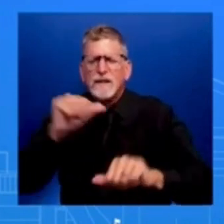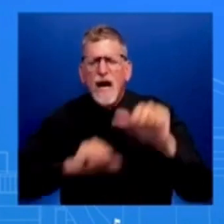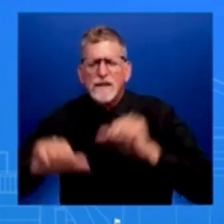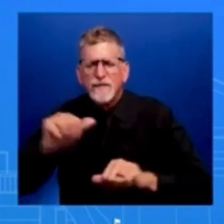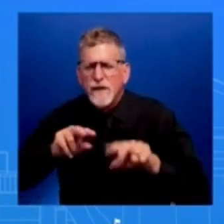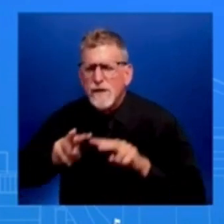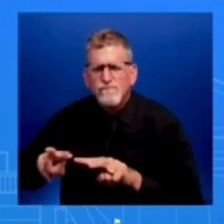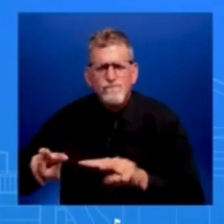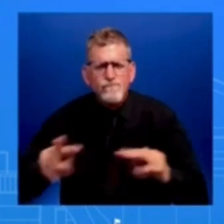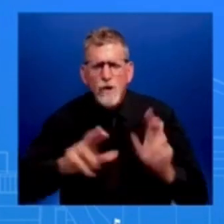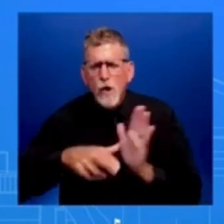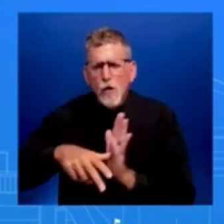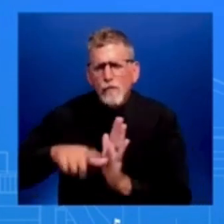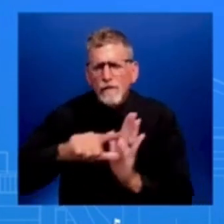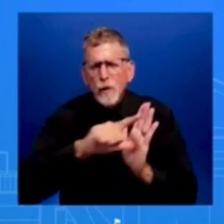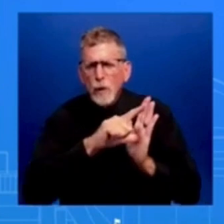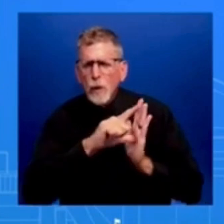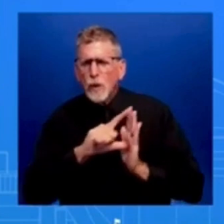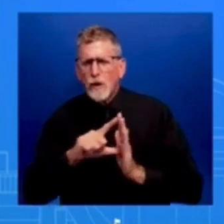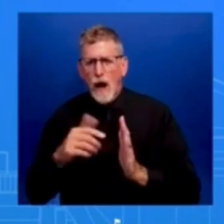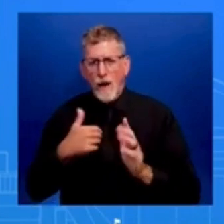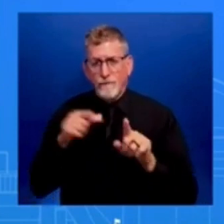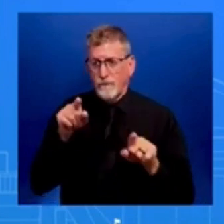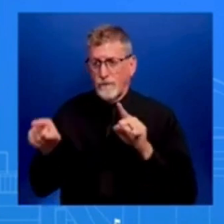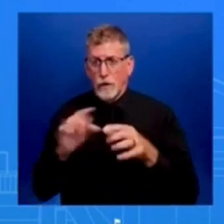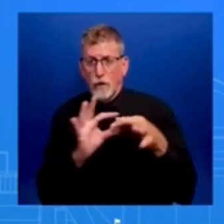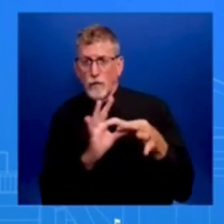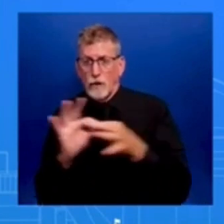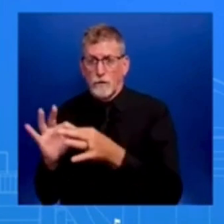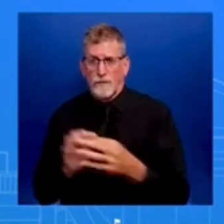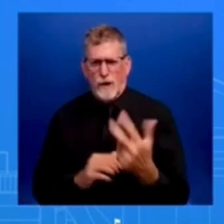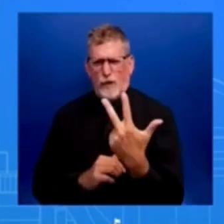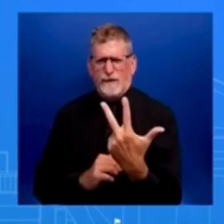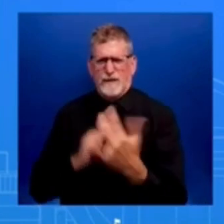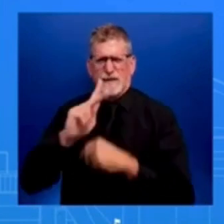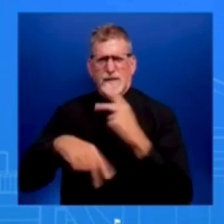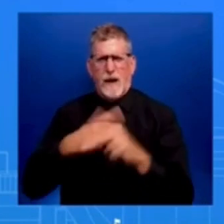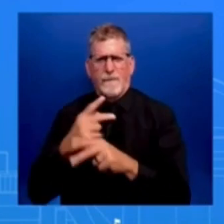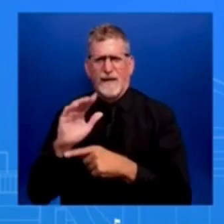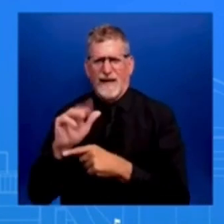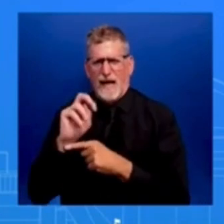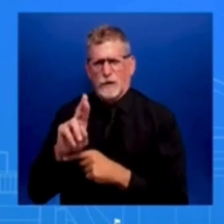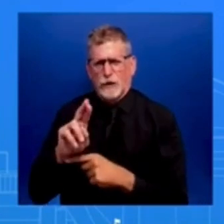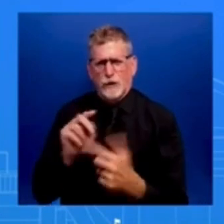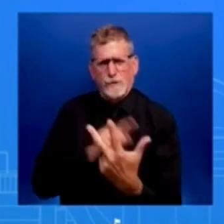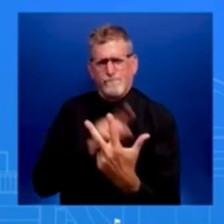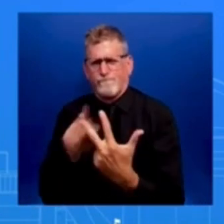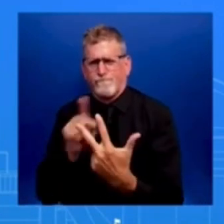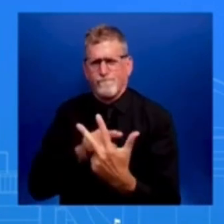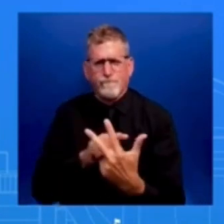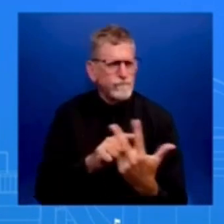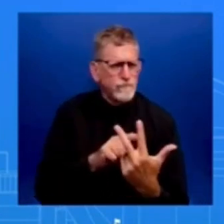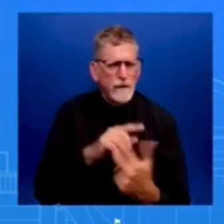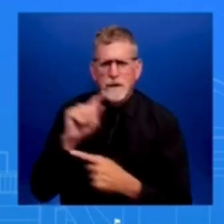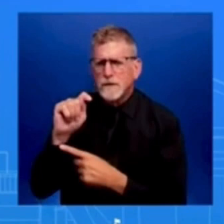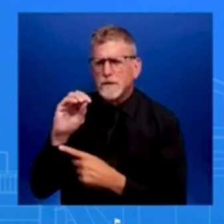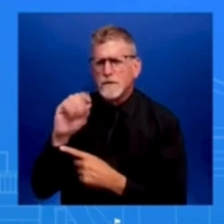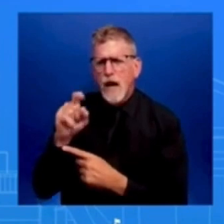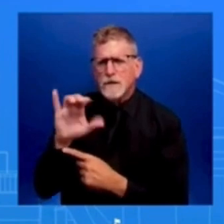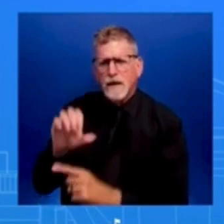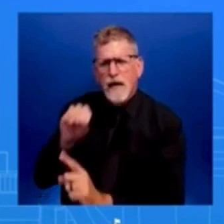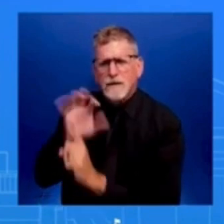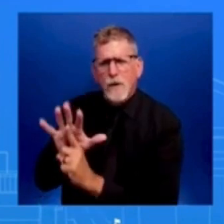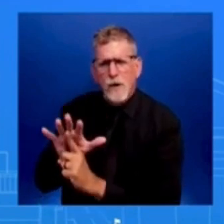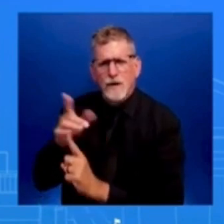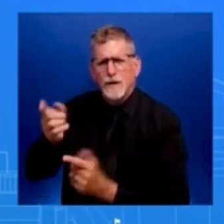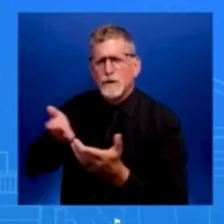types of cancer conditions and toxic exposure for service members. Another important step to further expand benefits for veterans and their